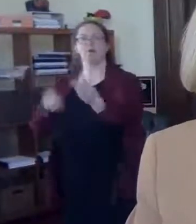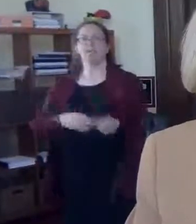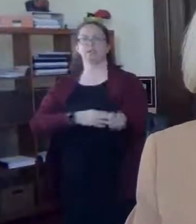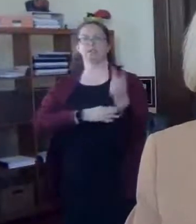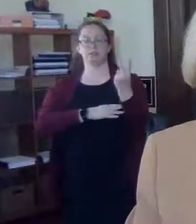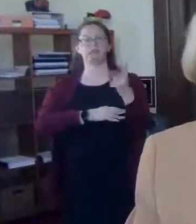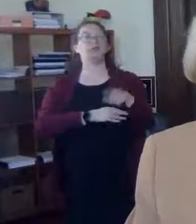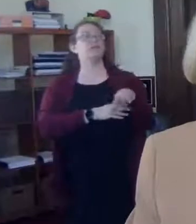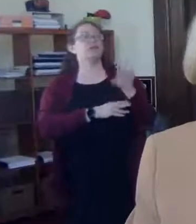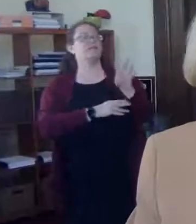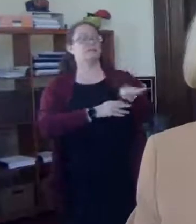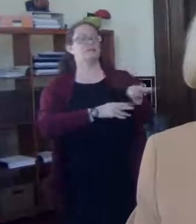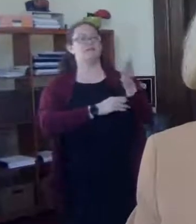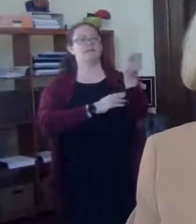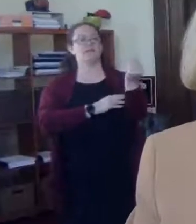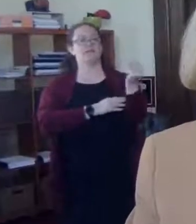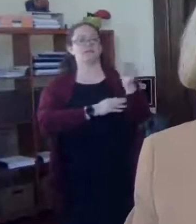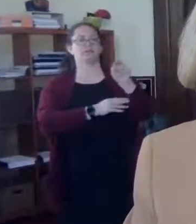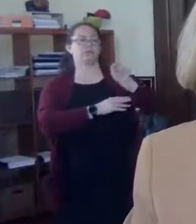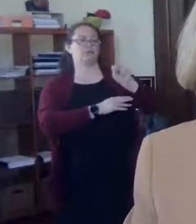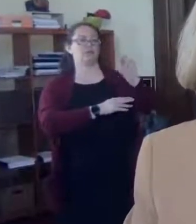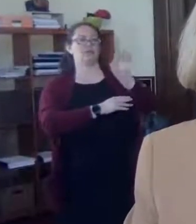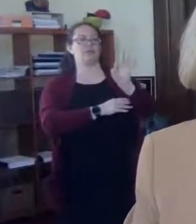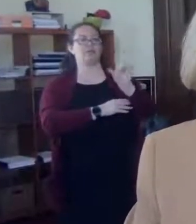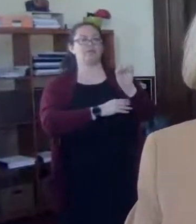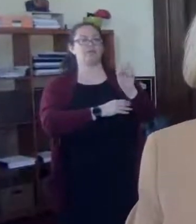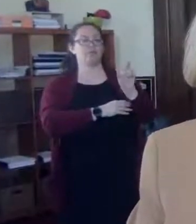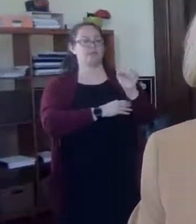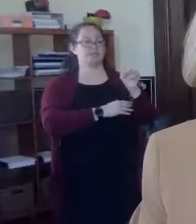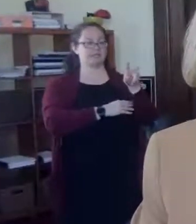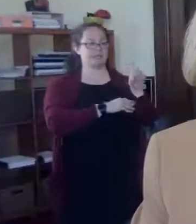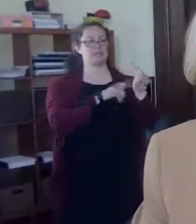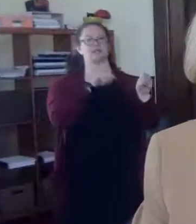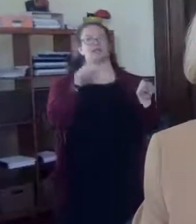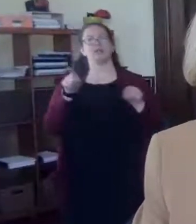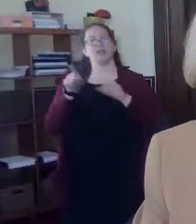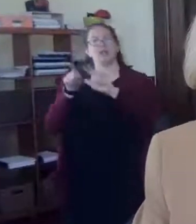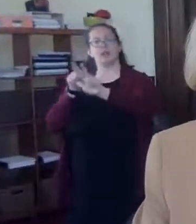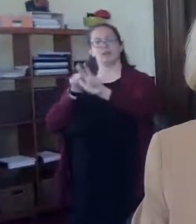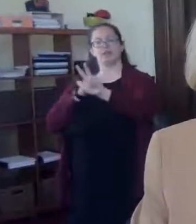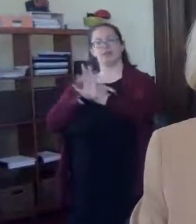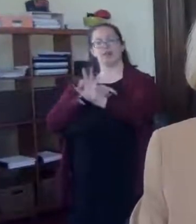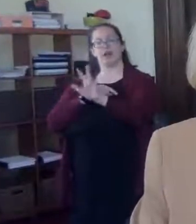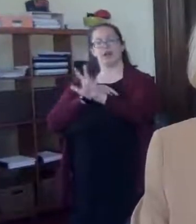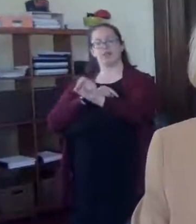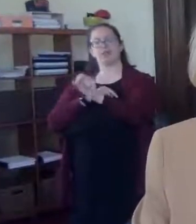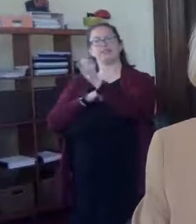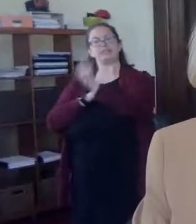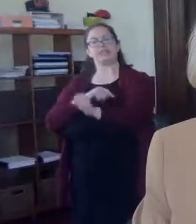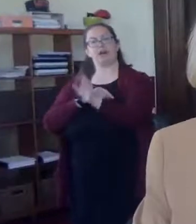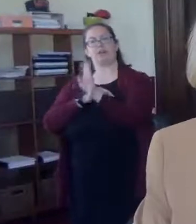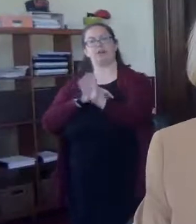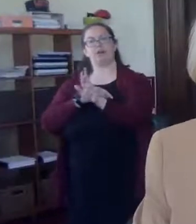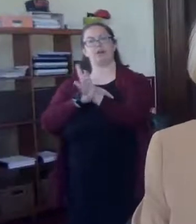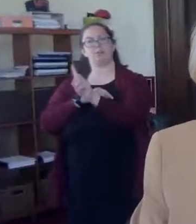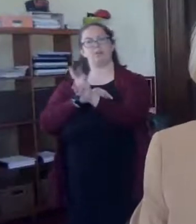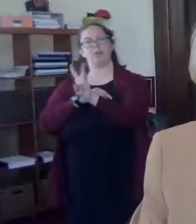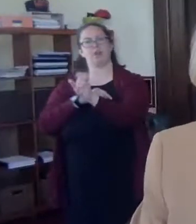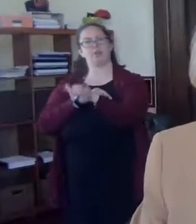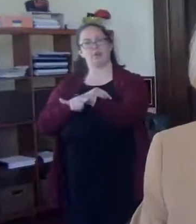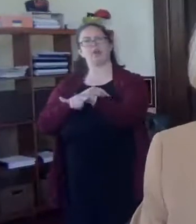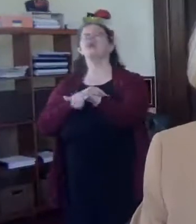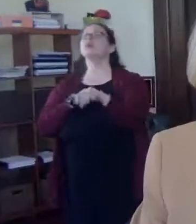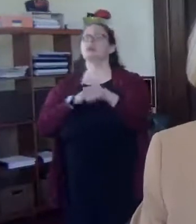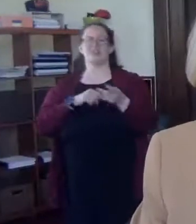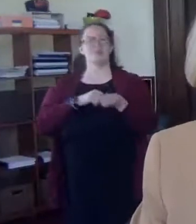is at 4414 North Florissant, and the other is at 3930 South Broadway. Those are regular